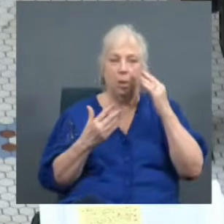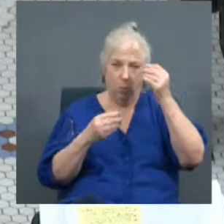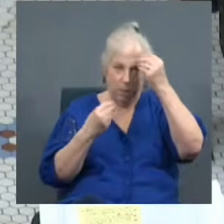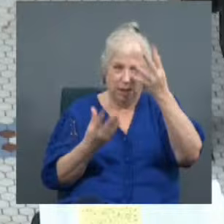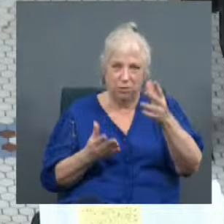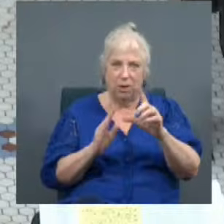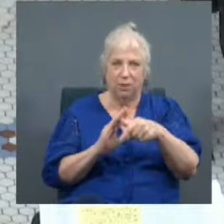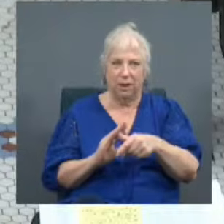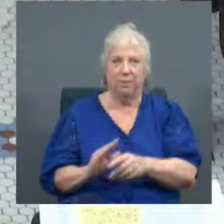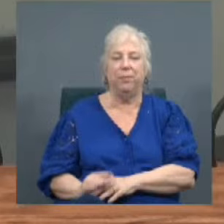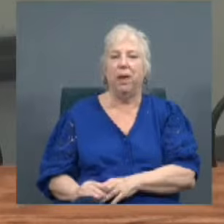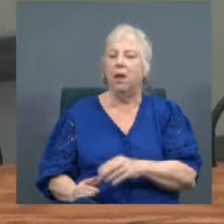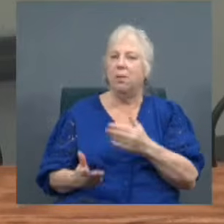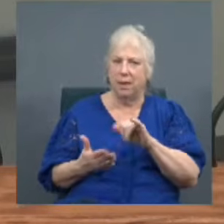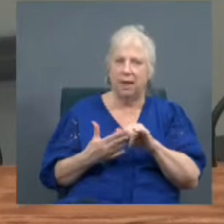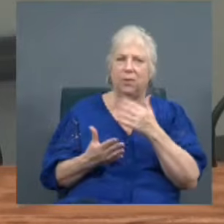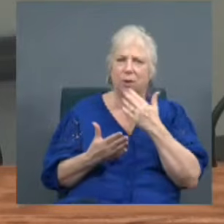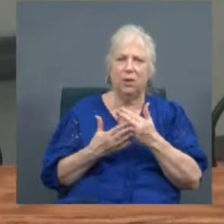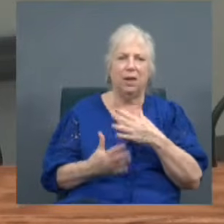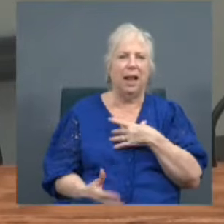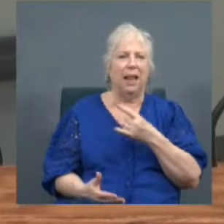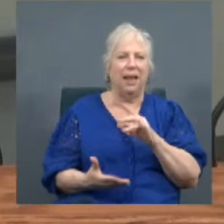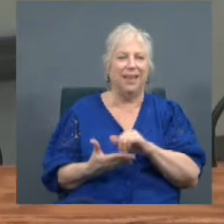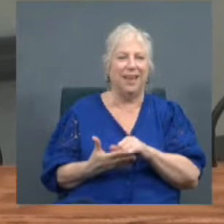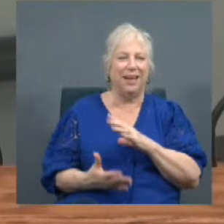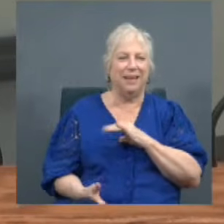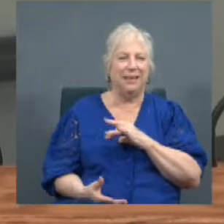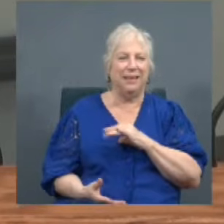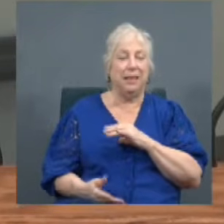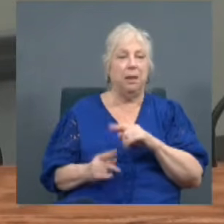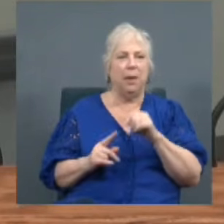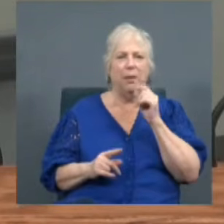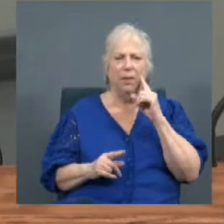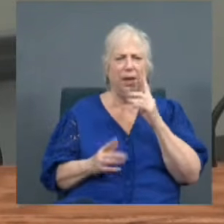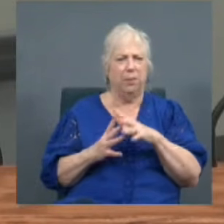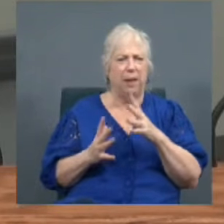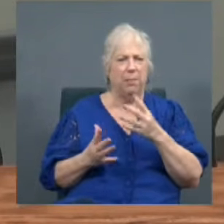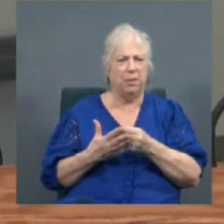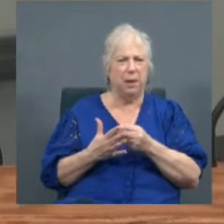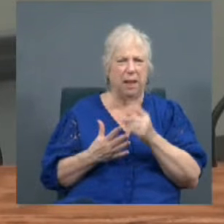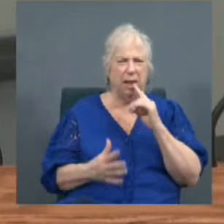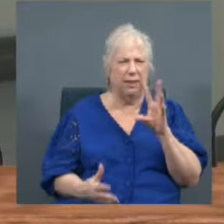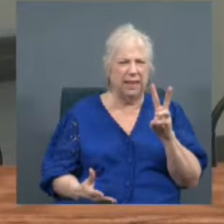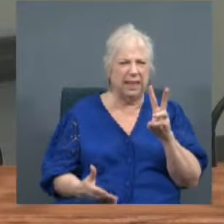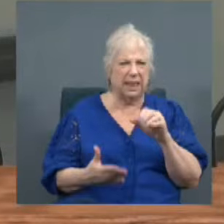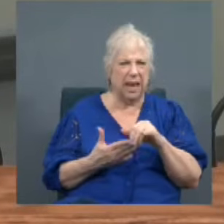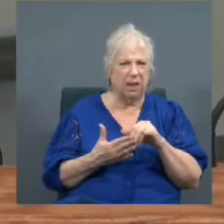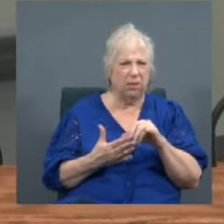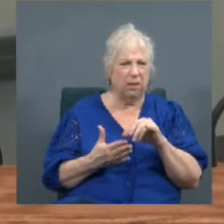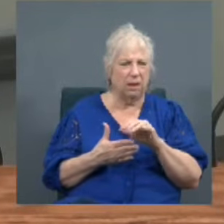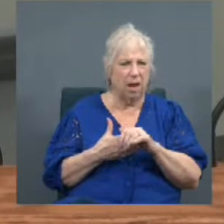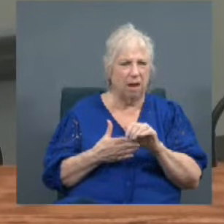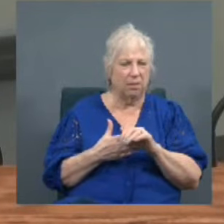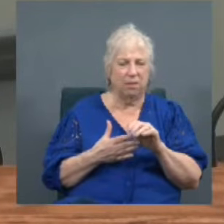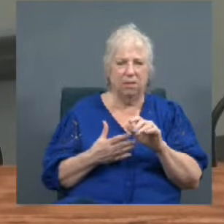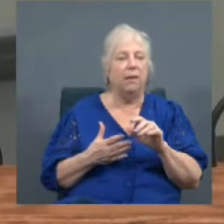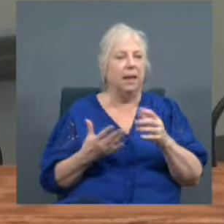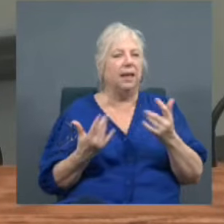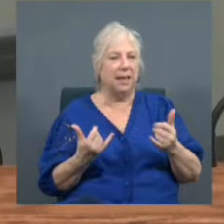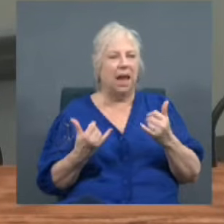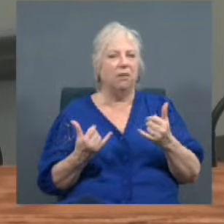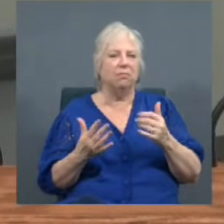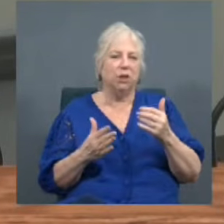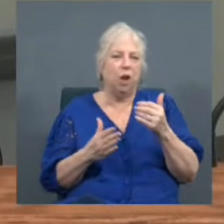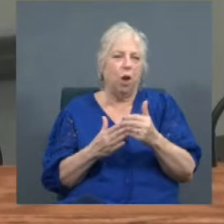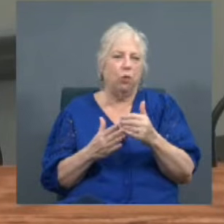Okay, that's good. I like that. But I don't think it was that much money. It was $6,000 or so is the report As of that I now, got.